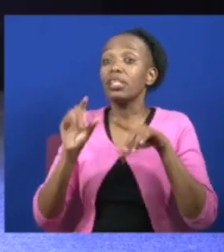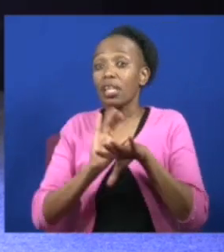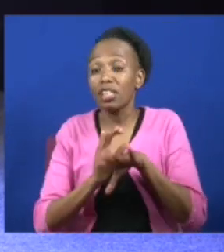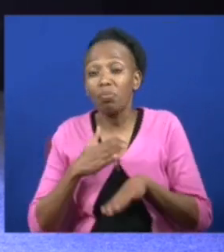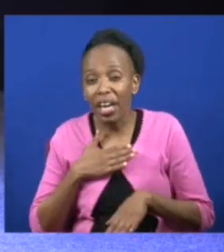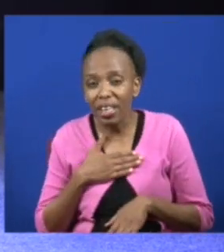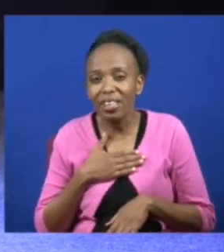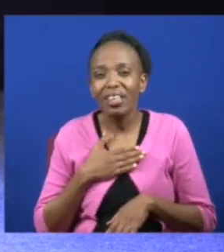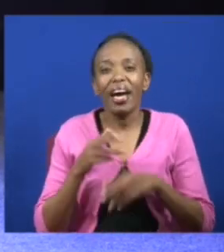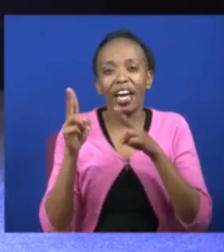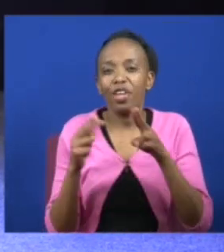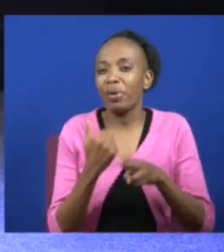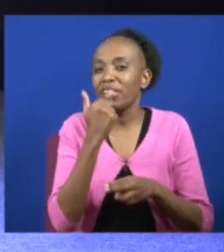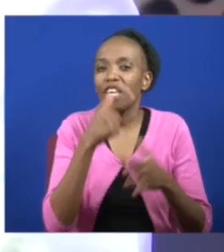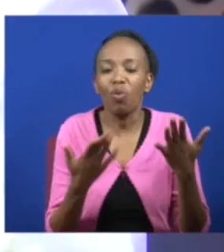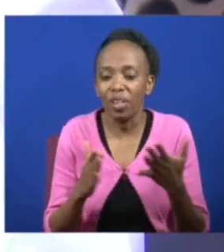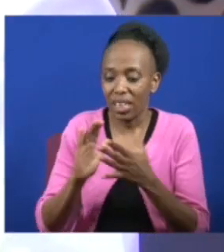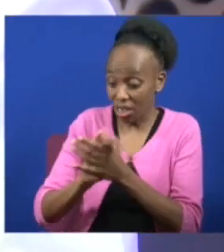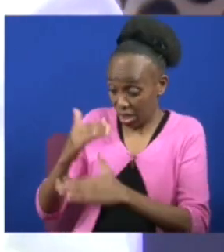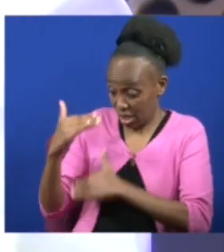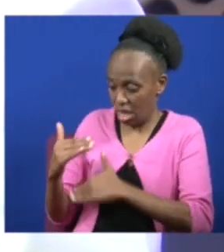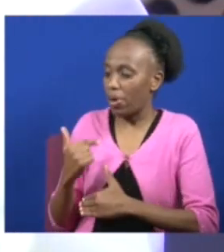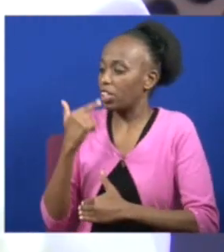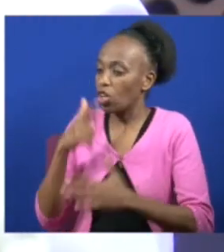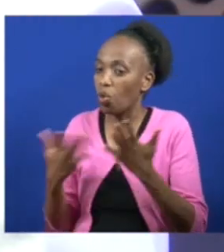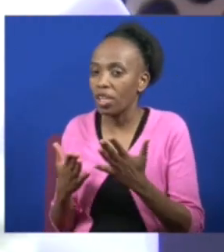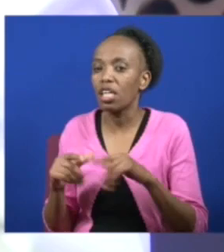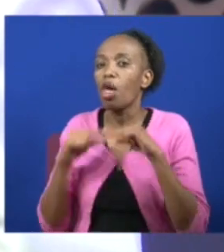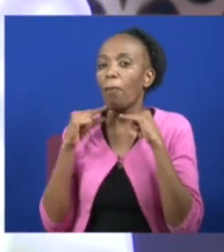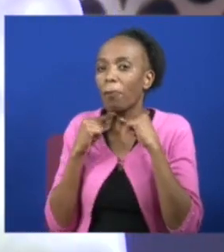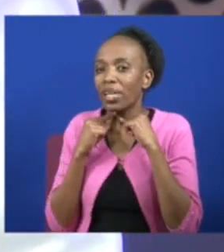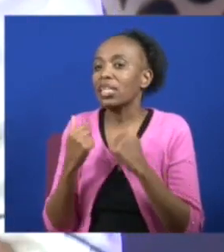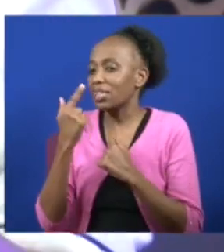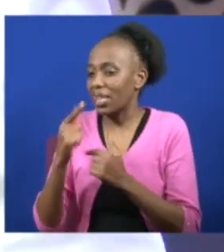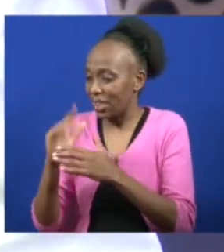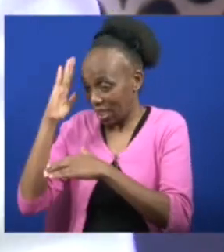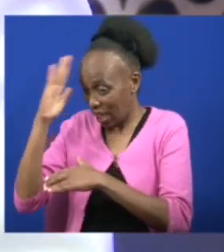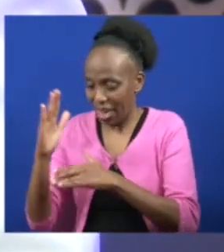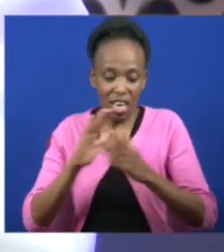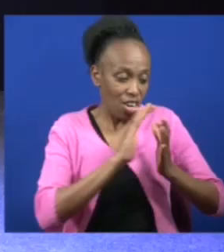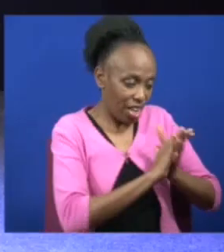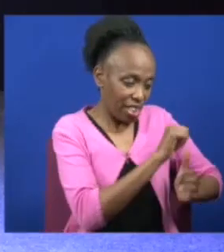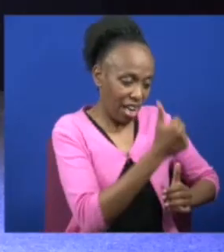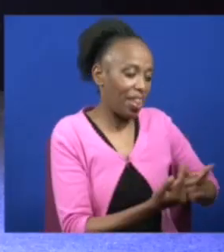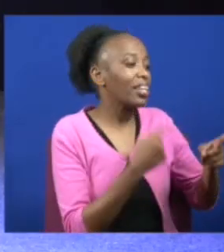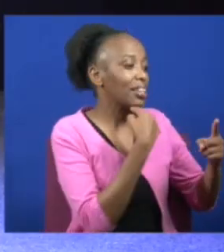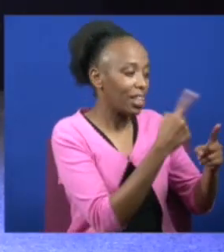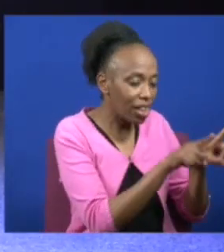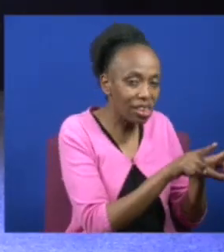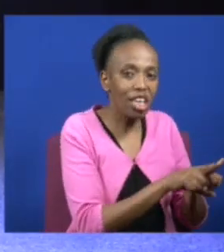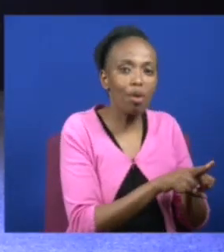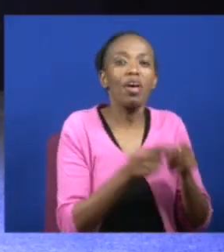church where I preach, I normally tell them, greet your neighbor and tell them Pastor Juliet greets you. Greet the other one and tell them the